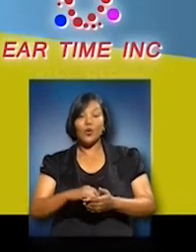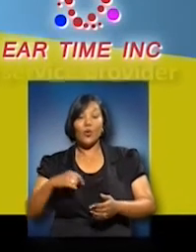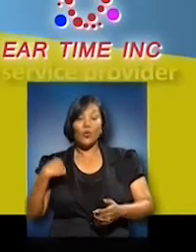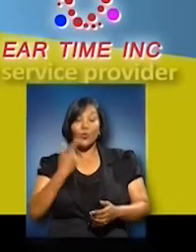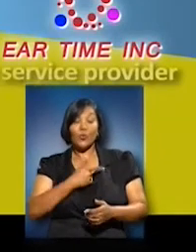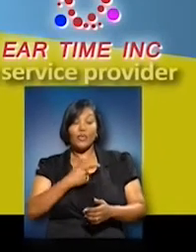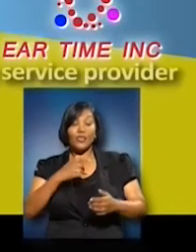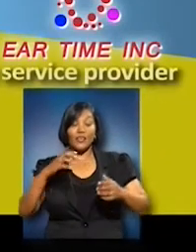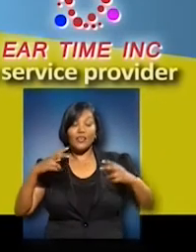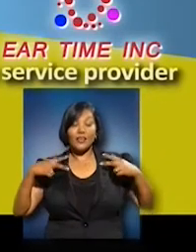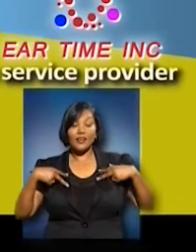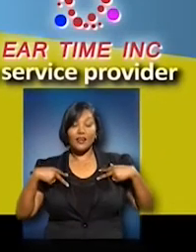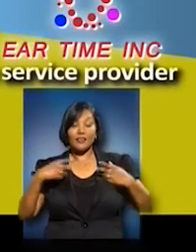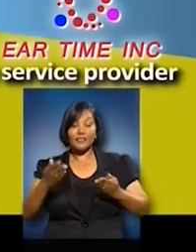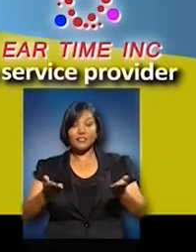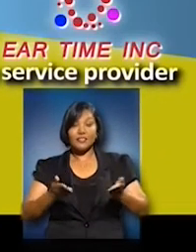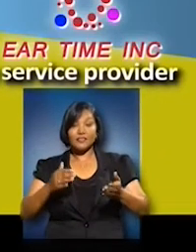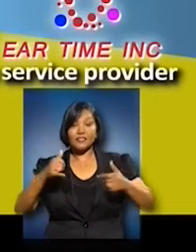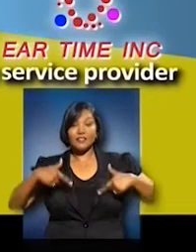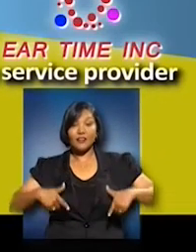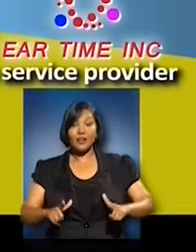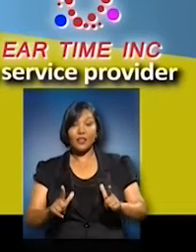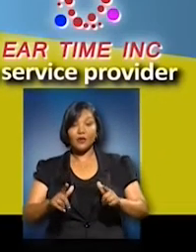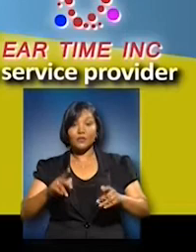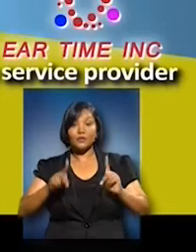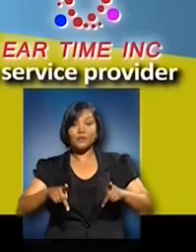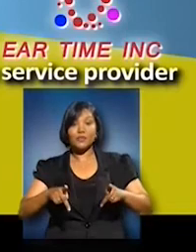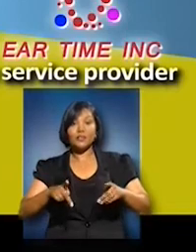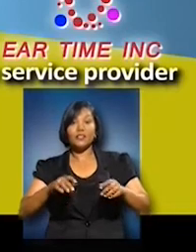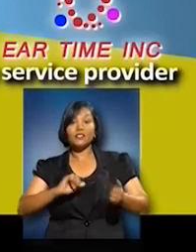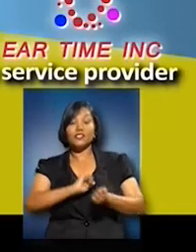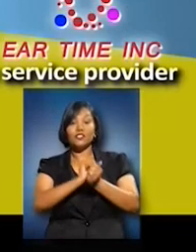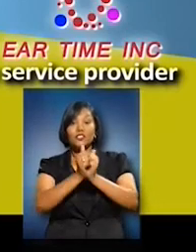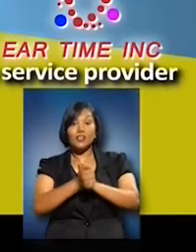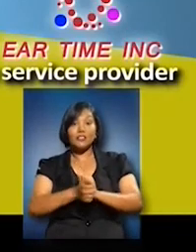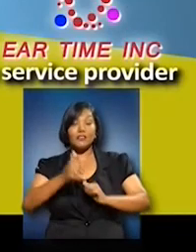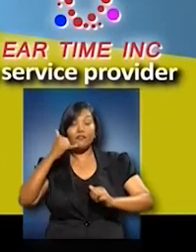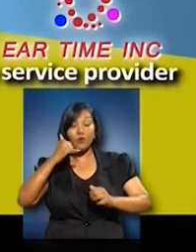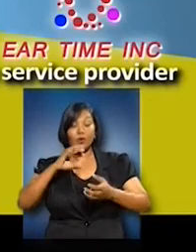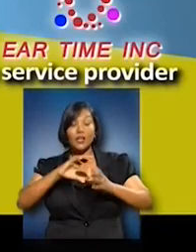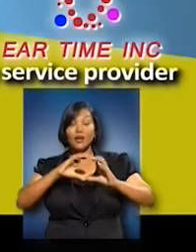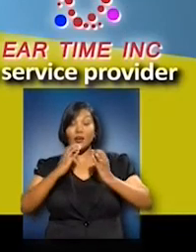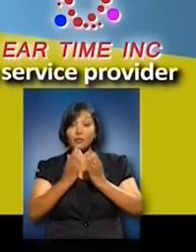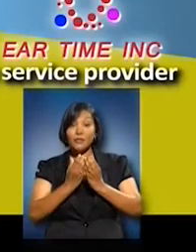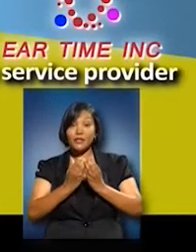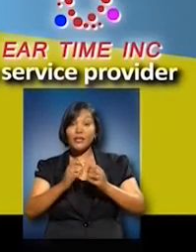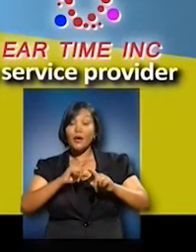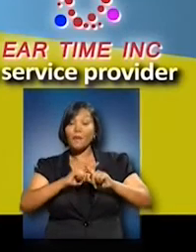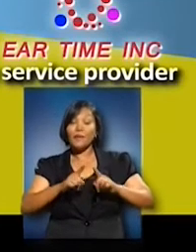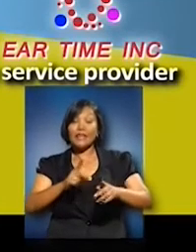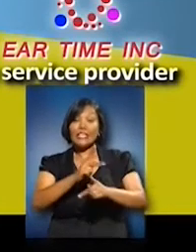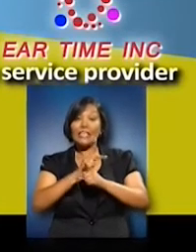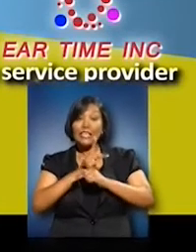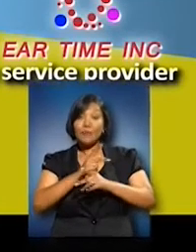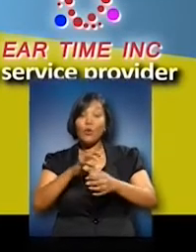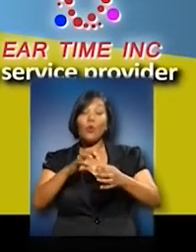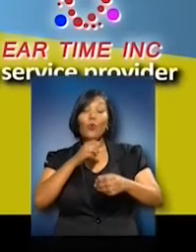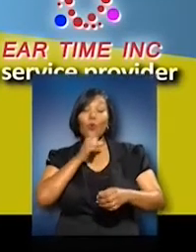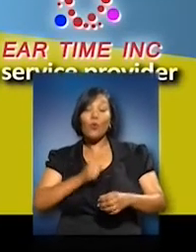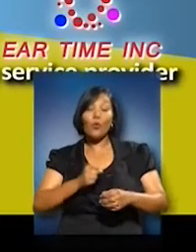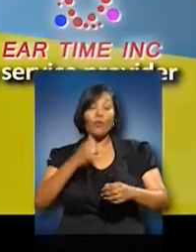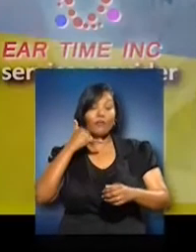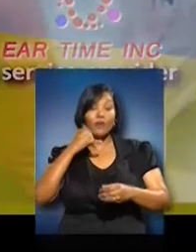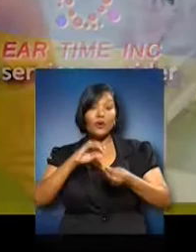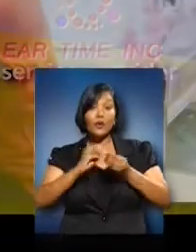a regulated facility which enables subscribers to change their service provider while keeping their existing